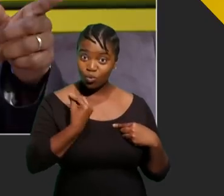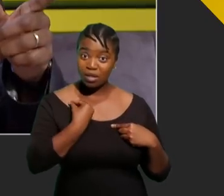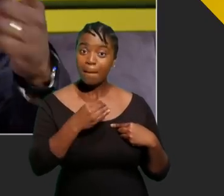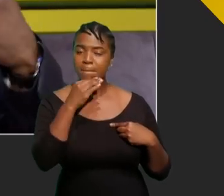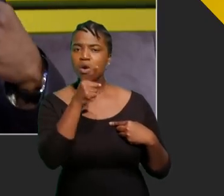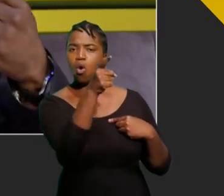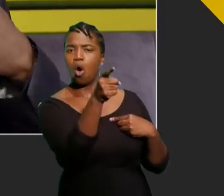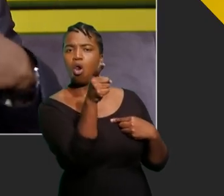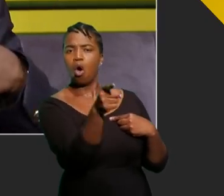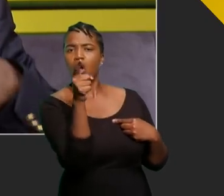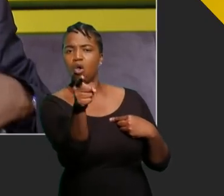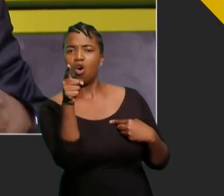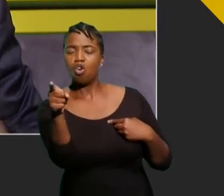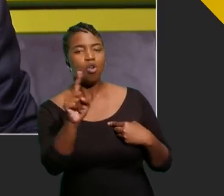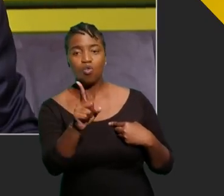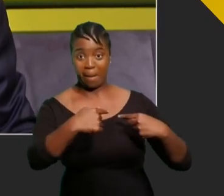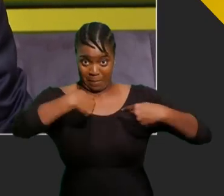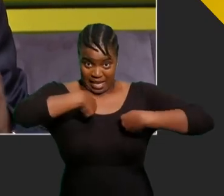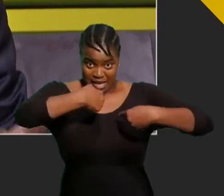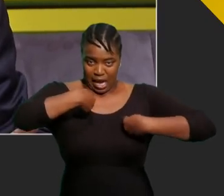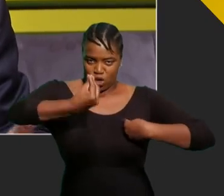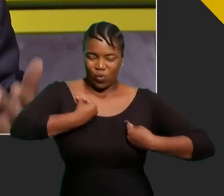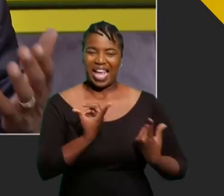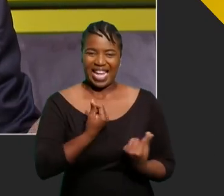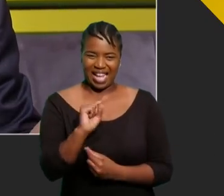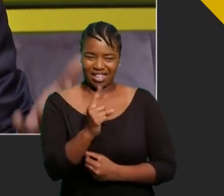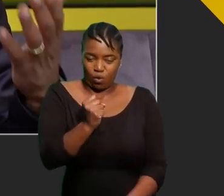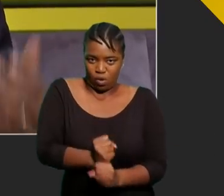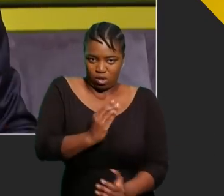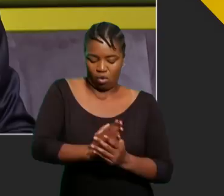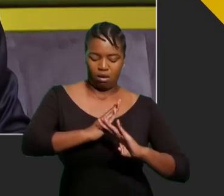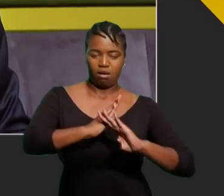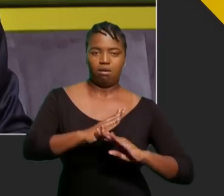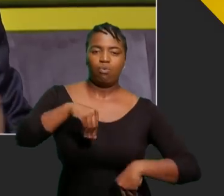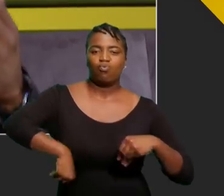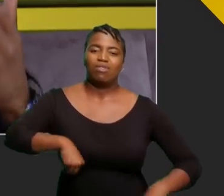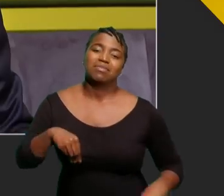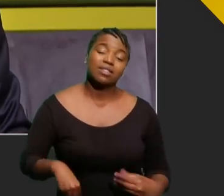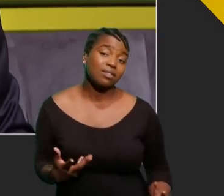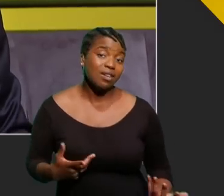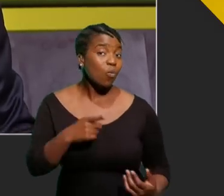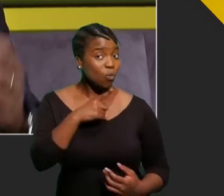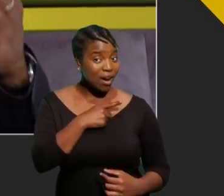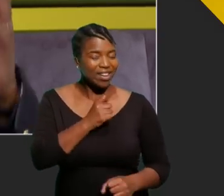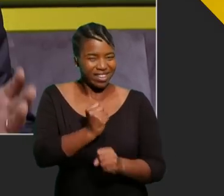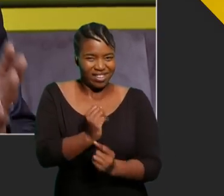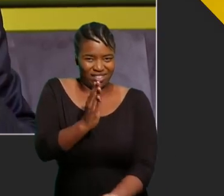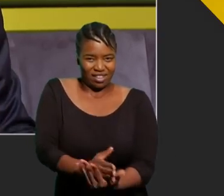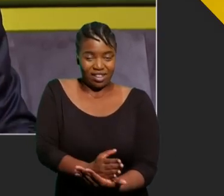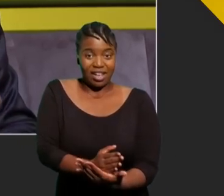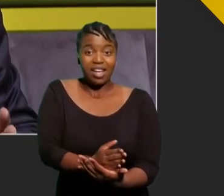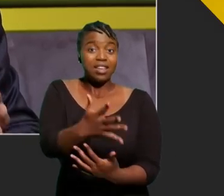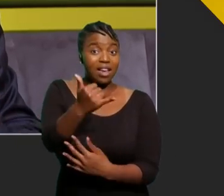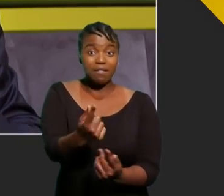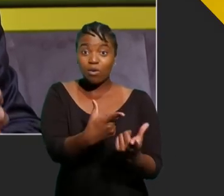to point fingers, but to say, what is it that you do as individuals, as young people, to fight this corruption? Because I can assure you that if we